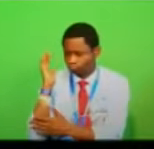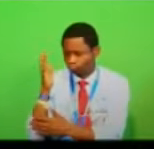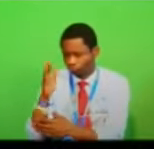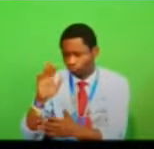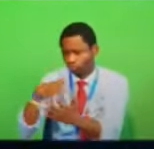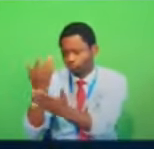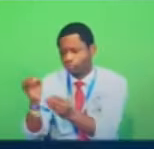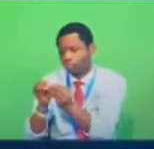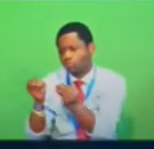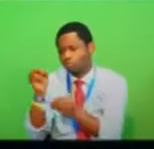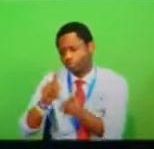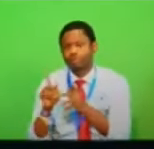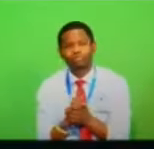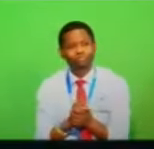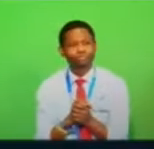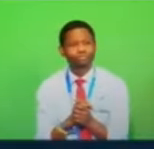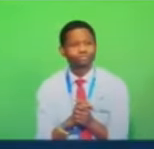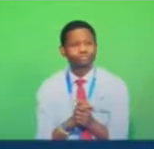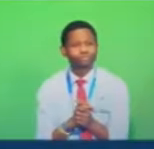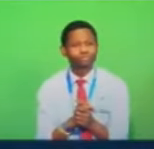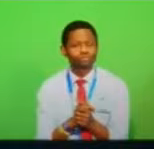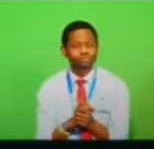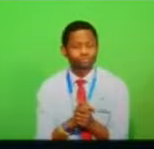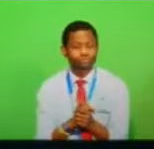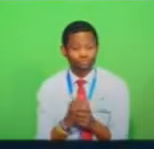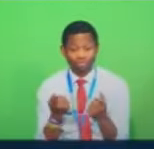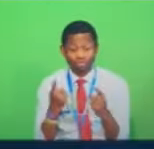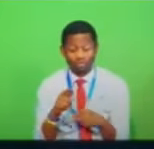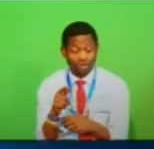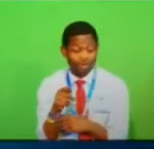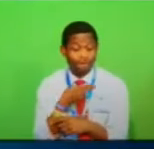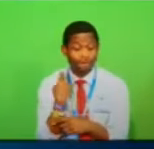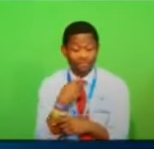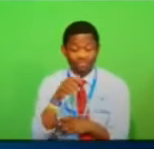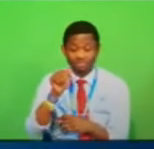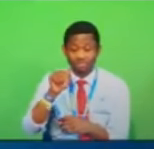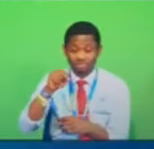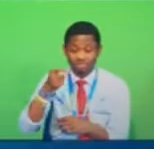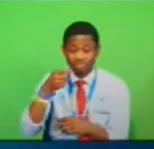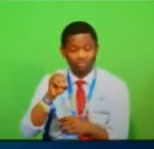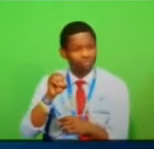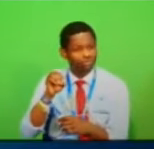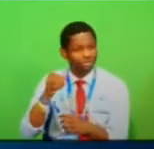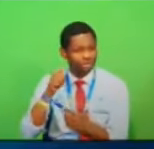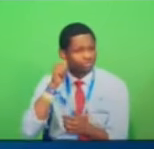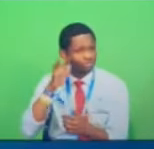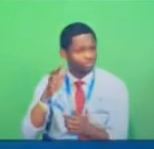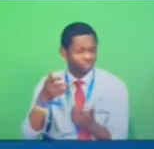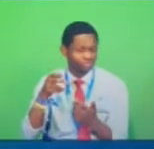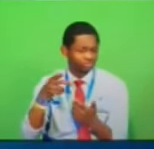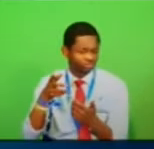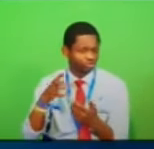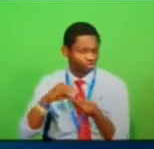we would not have reached. During our dear Pastor Ango's presentation, a lady shared her story of how she connected to the church. So we know that